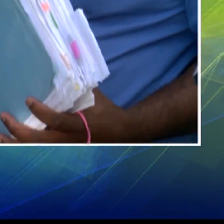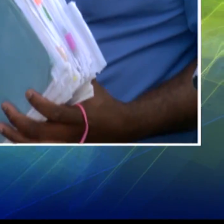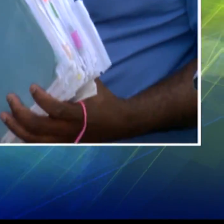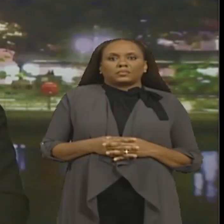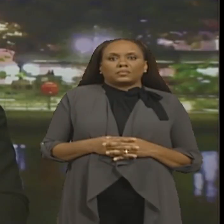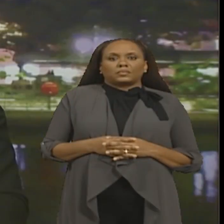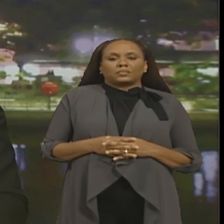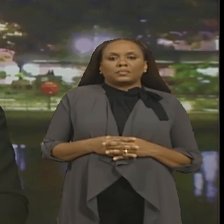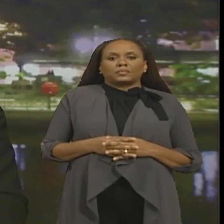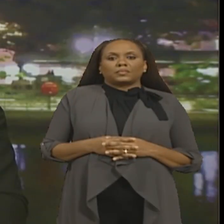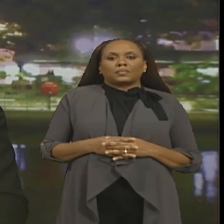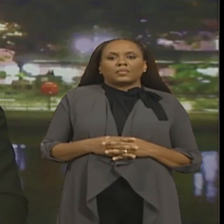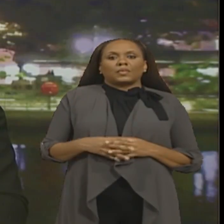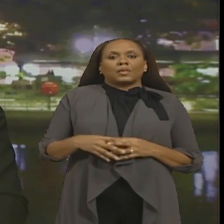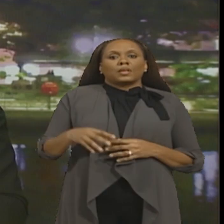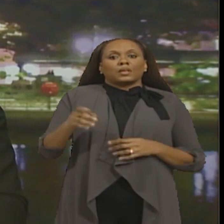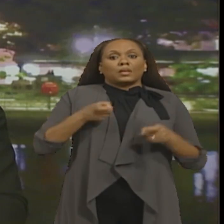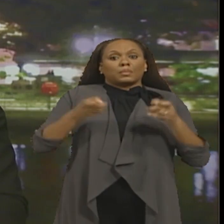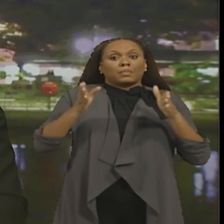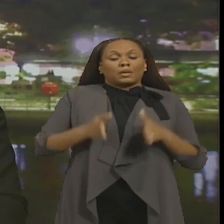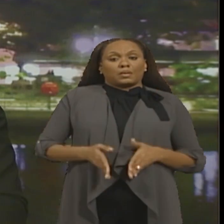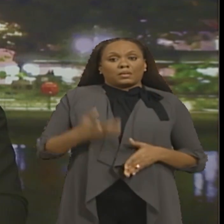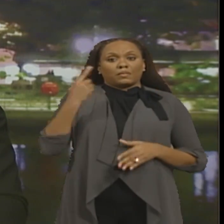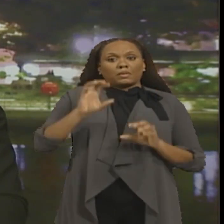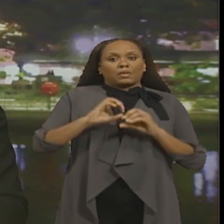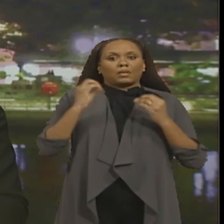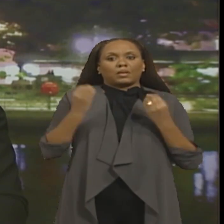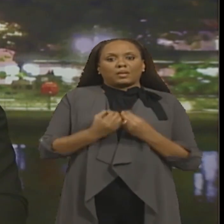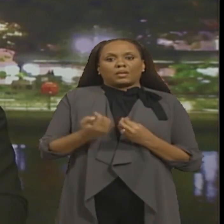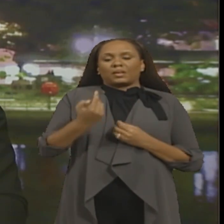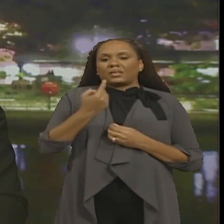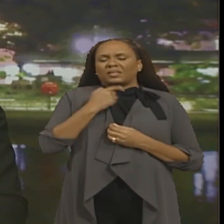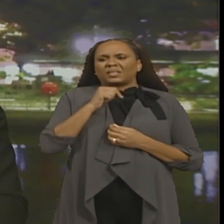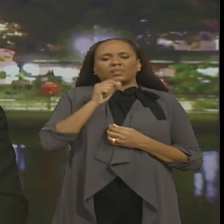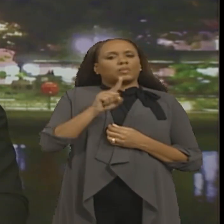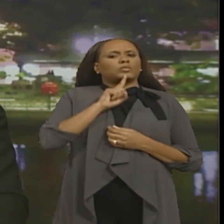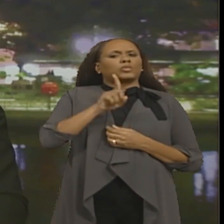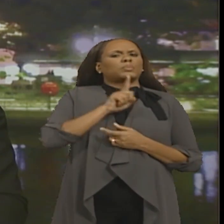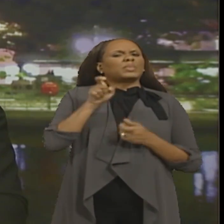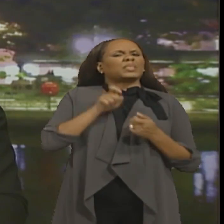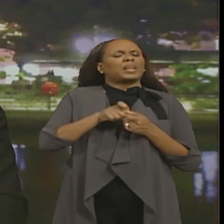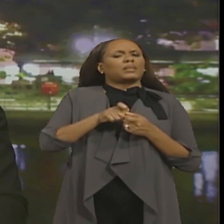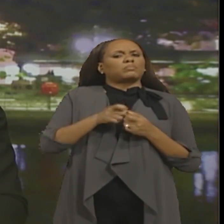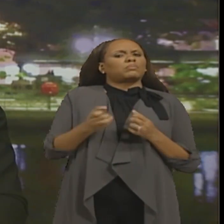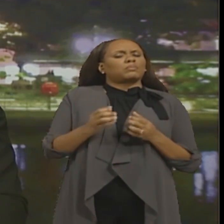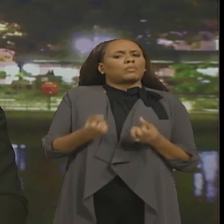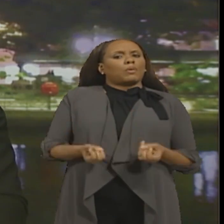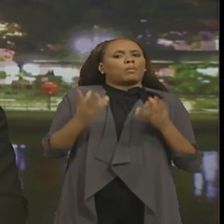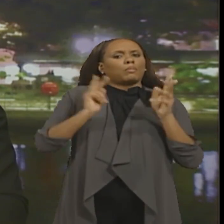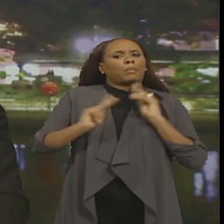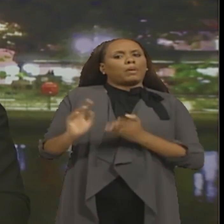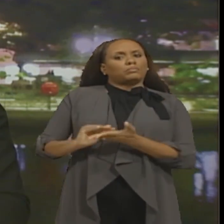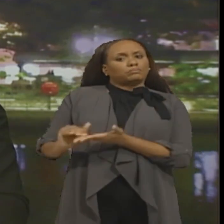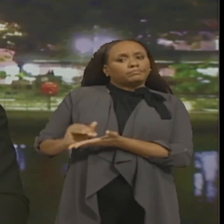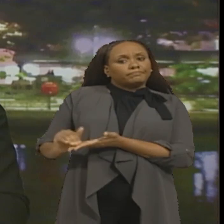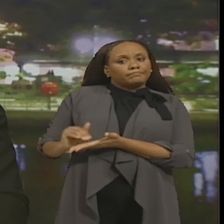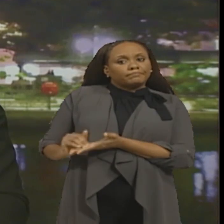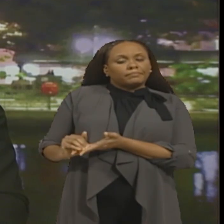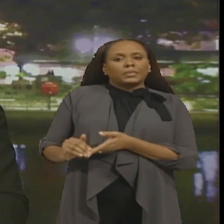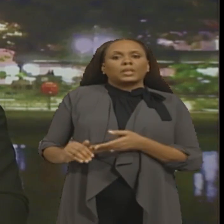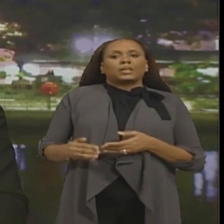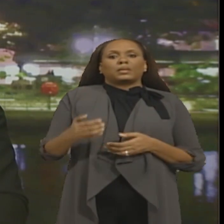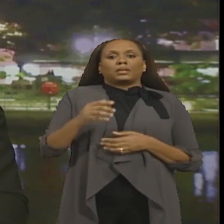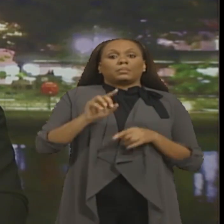staff. BAMC Manager Leslie Paris, while not confirming any figures for employees expected to be affected, notes that